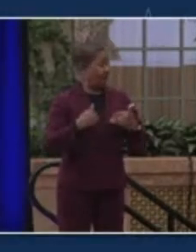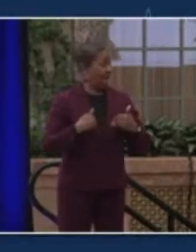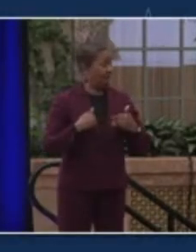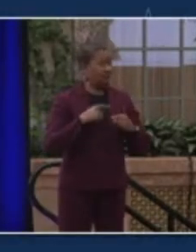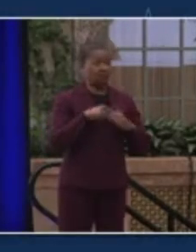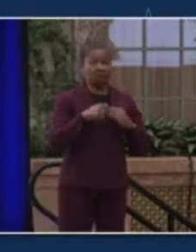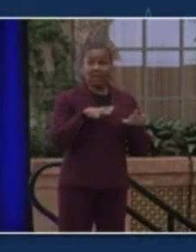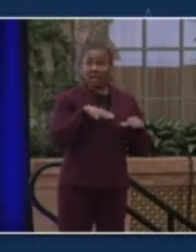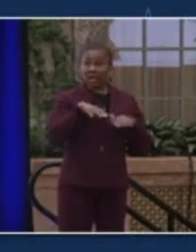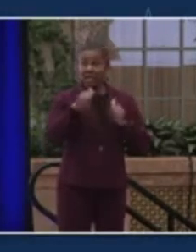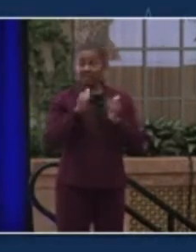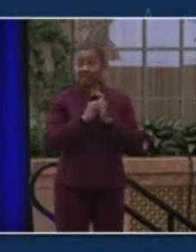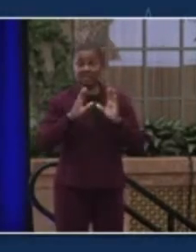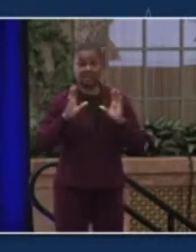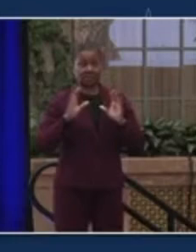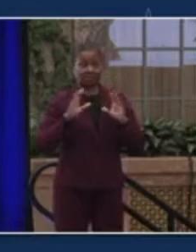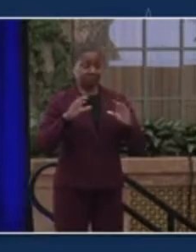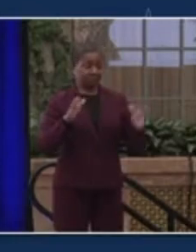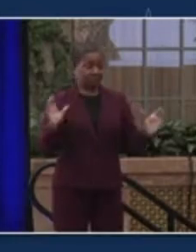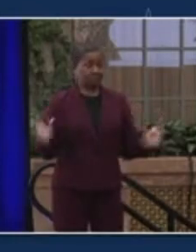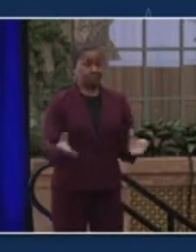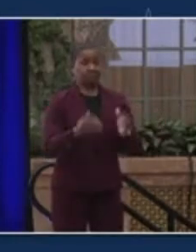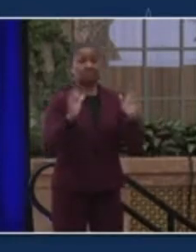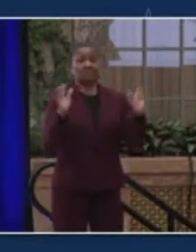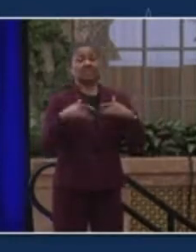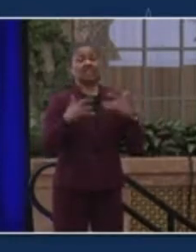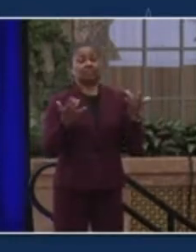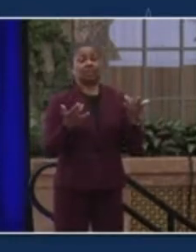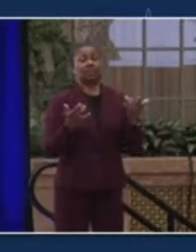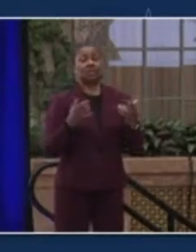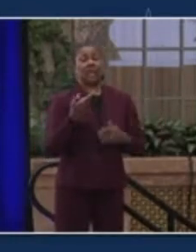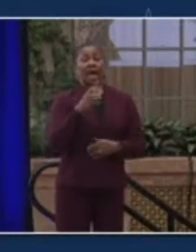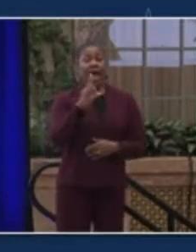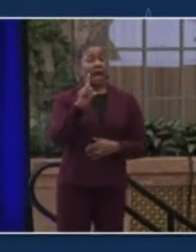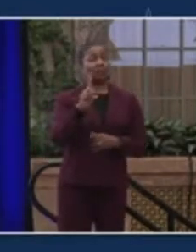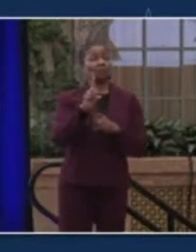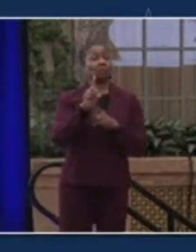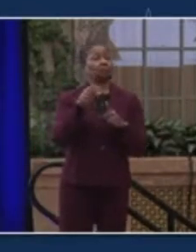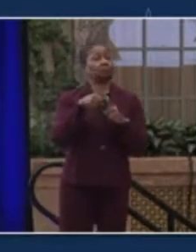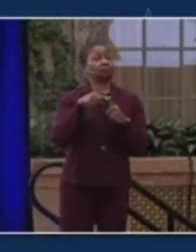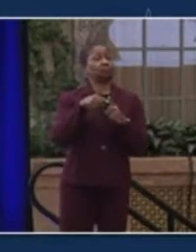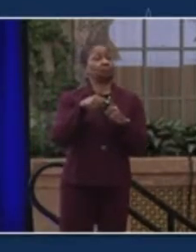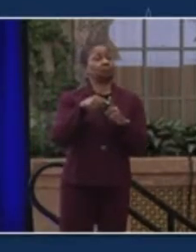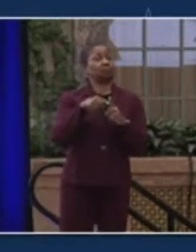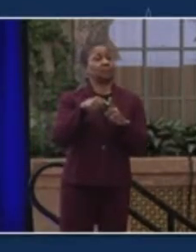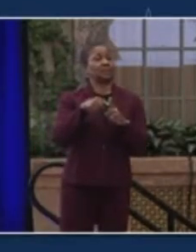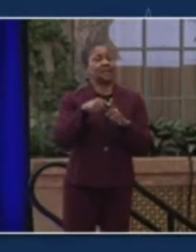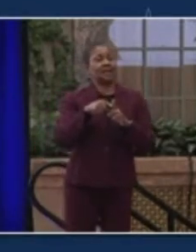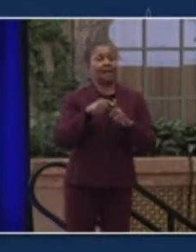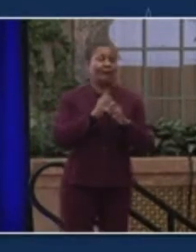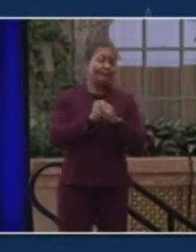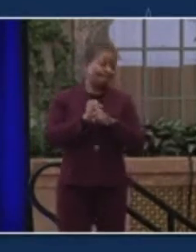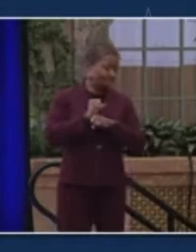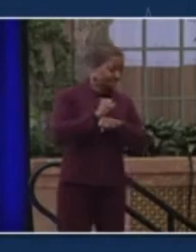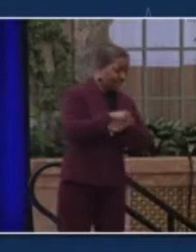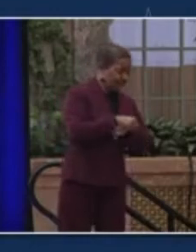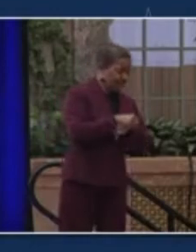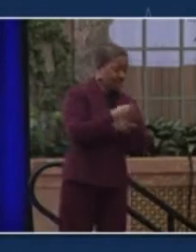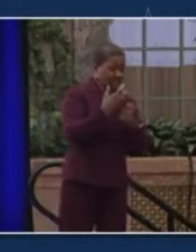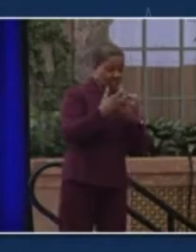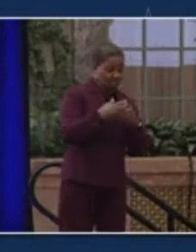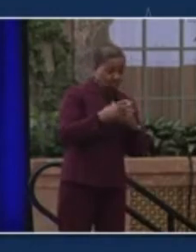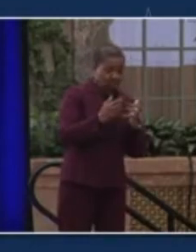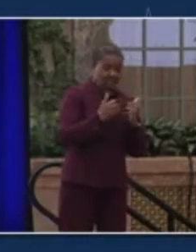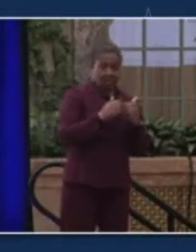we leave this gathering. First of all, Harold beat the machine and helped